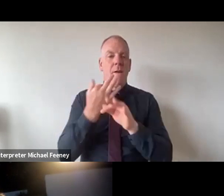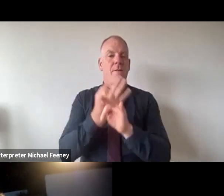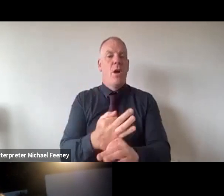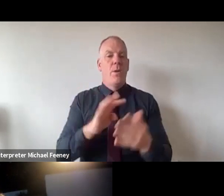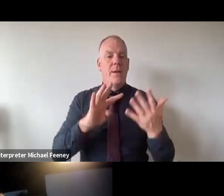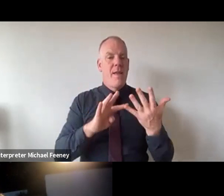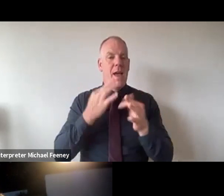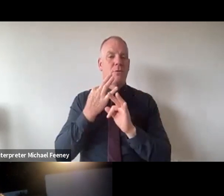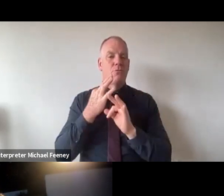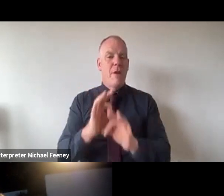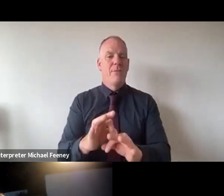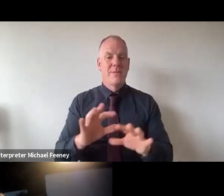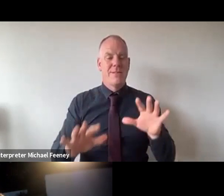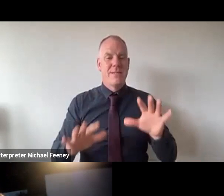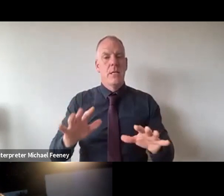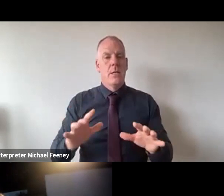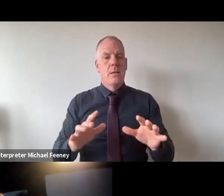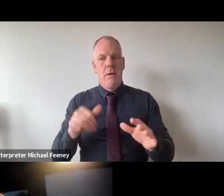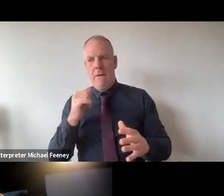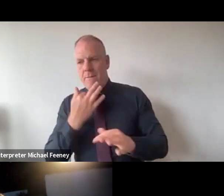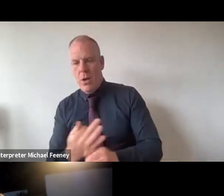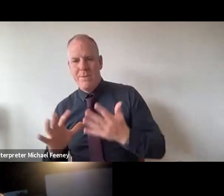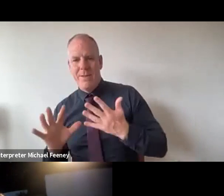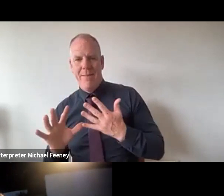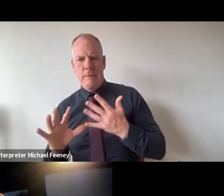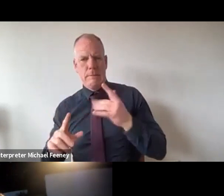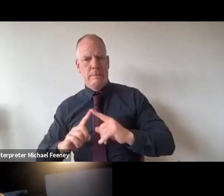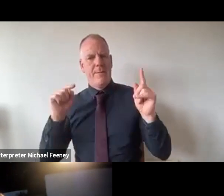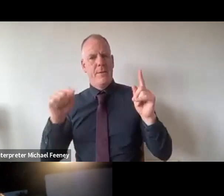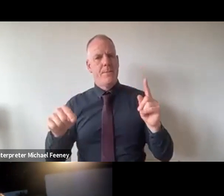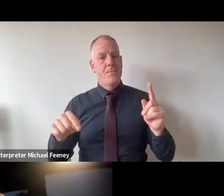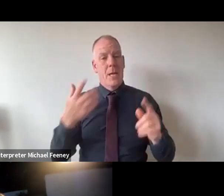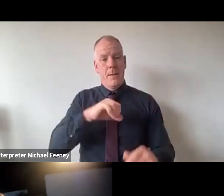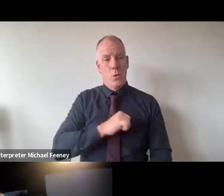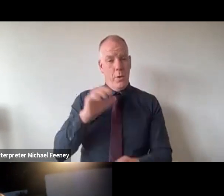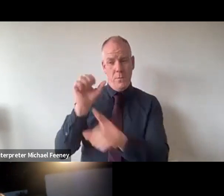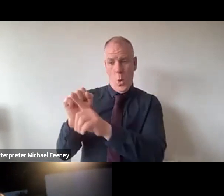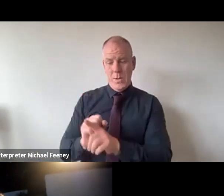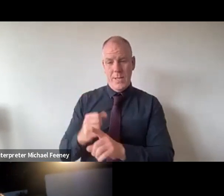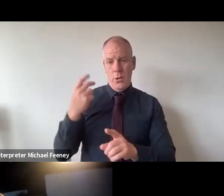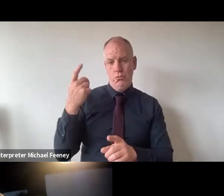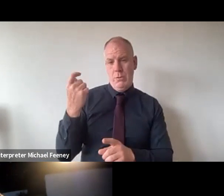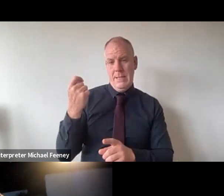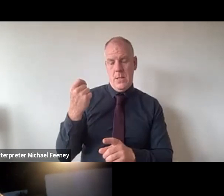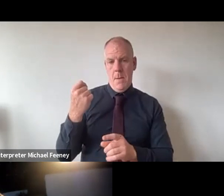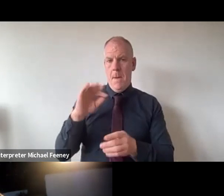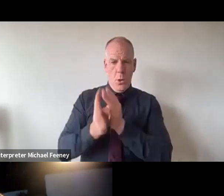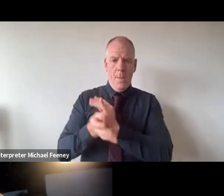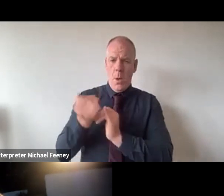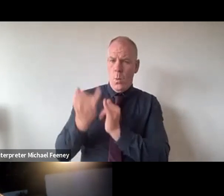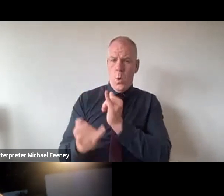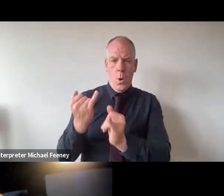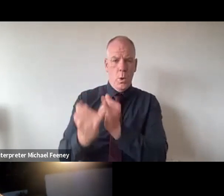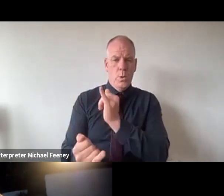as well, can we do it on the 10th ground? And what you'll probably have seen lately, and it's got progressively worse over the last few